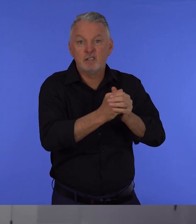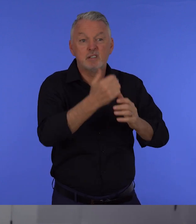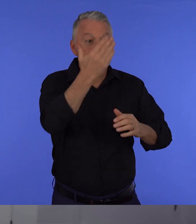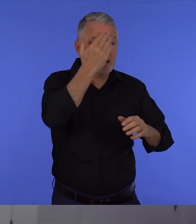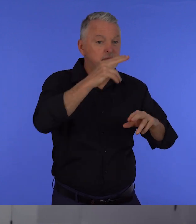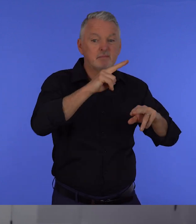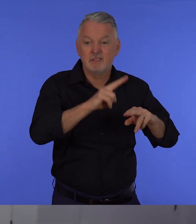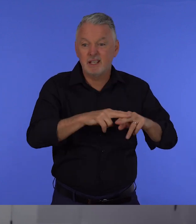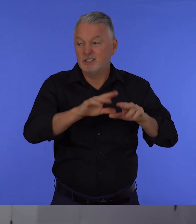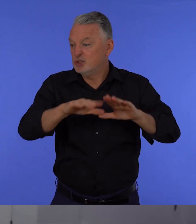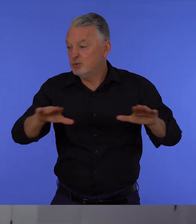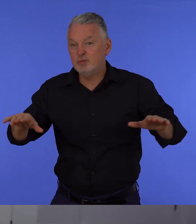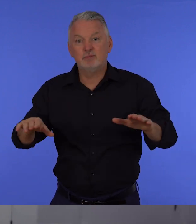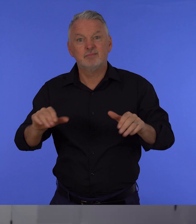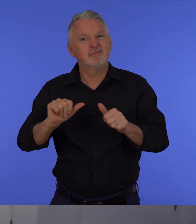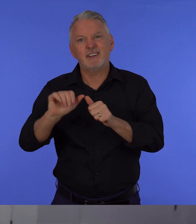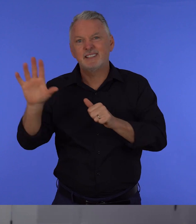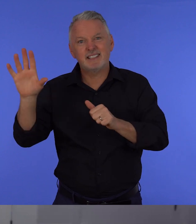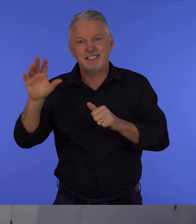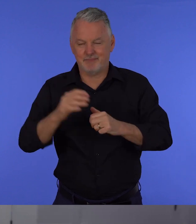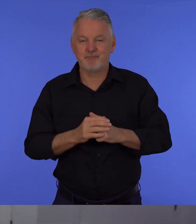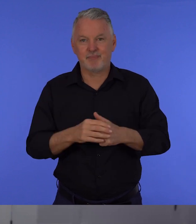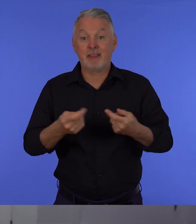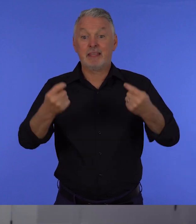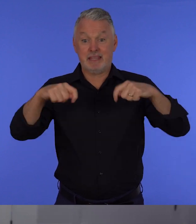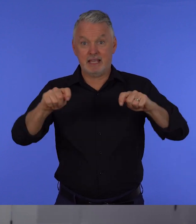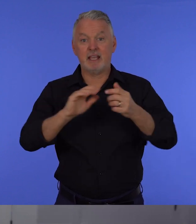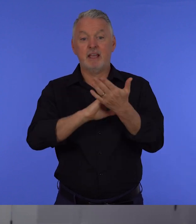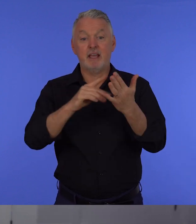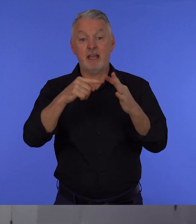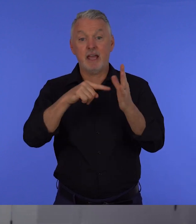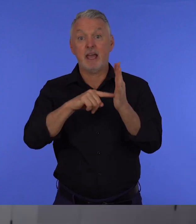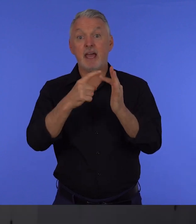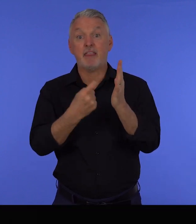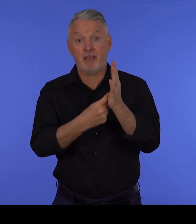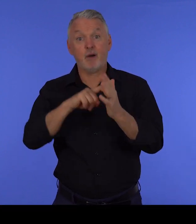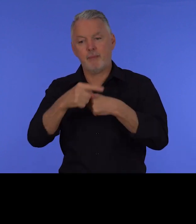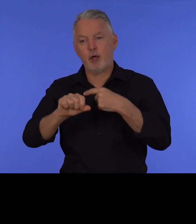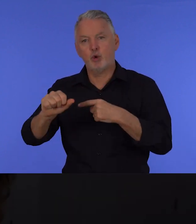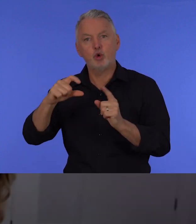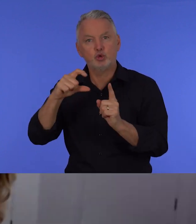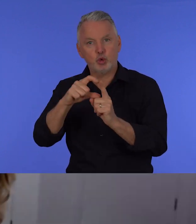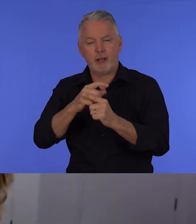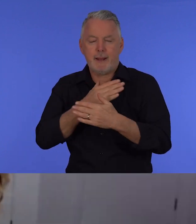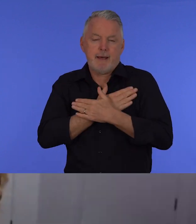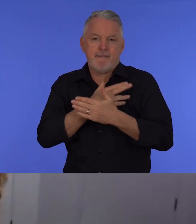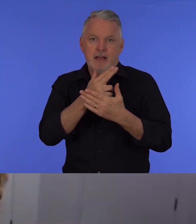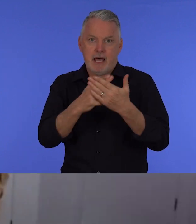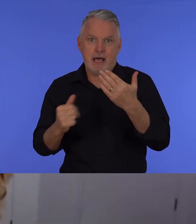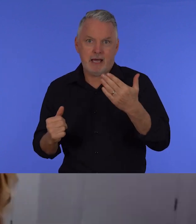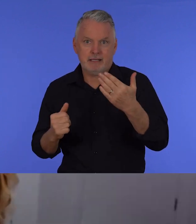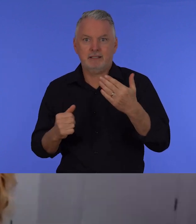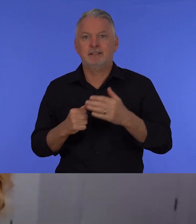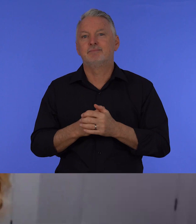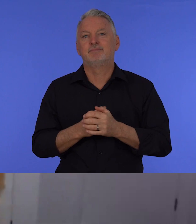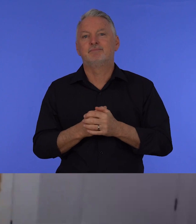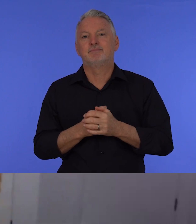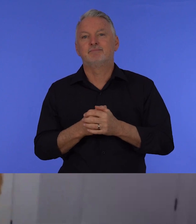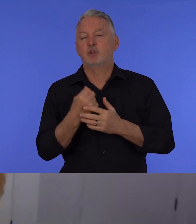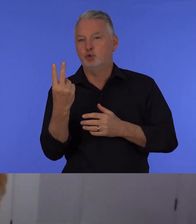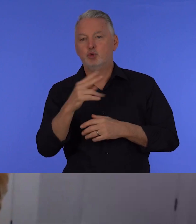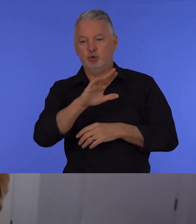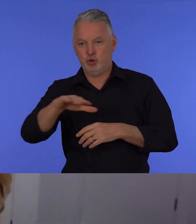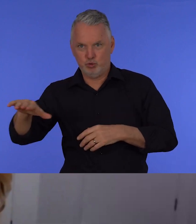effect of being part of a team or an organization, and that impact that it can have. So Heather is going to share her daughter's love